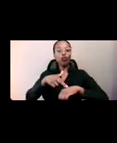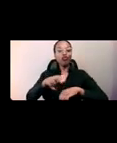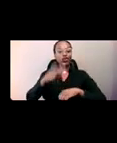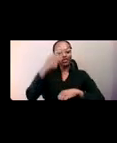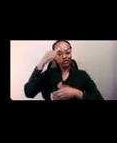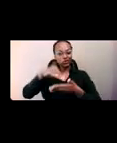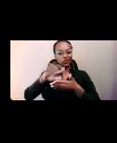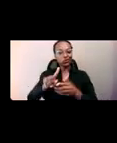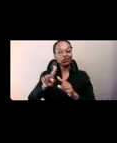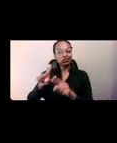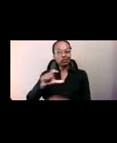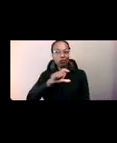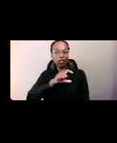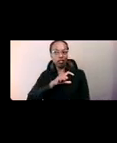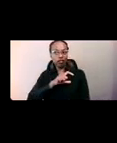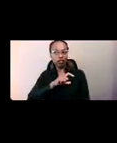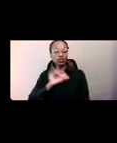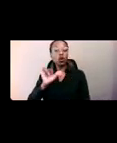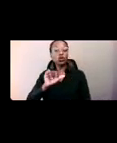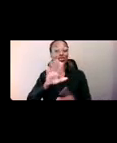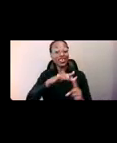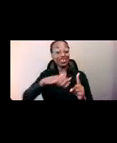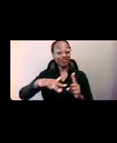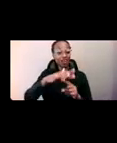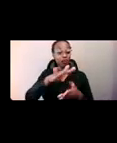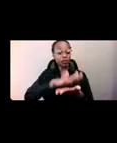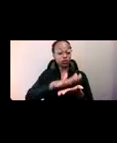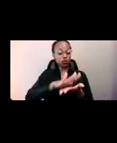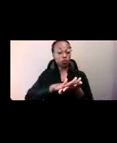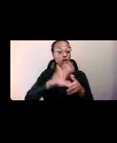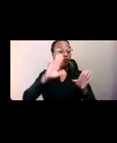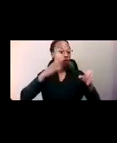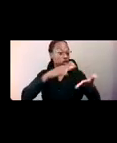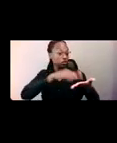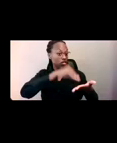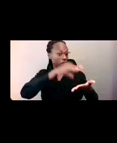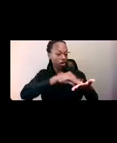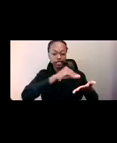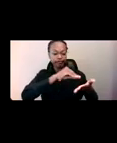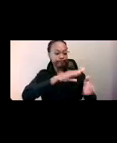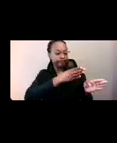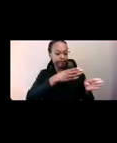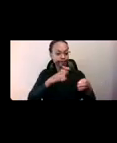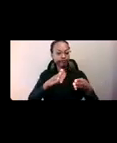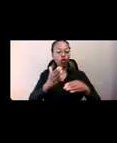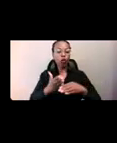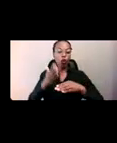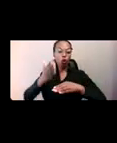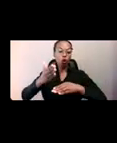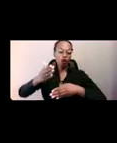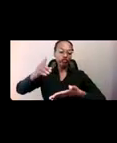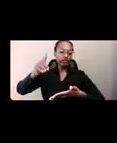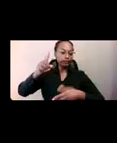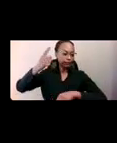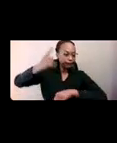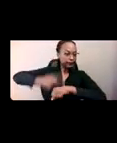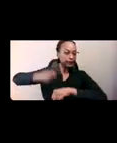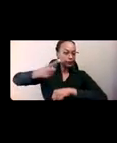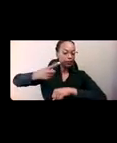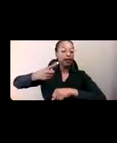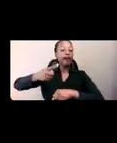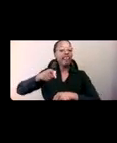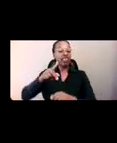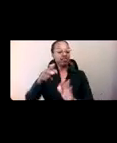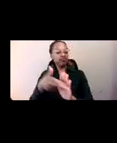the school environment from one that is focused on learning to one that is focused on over-discipline and criminalization.